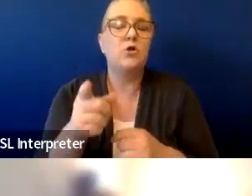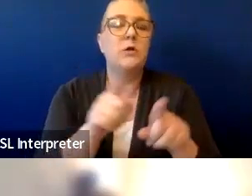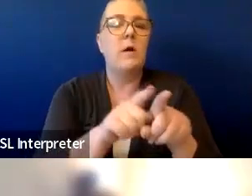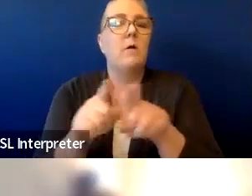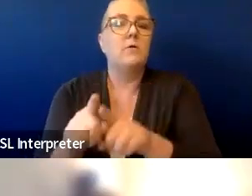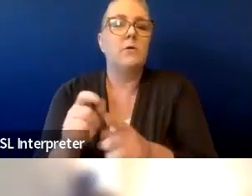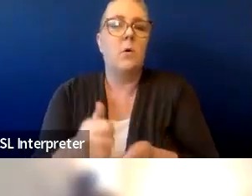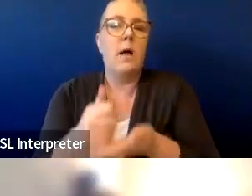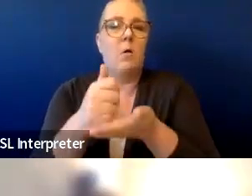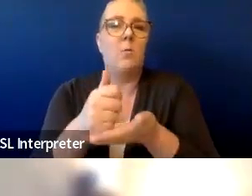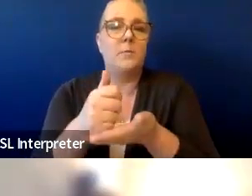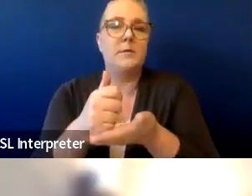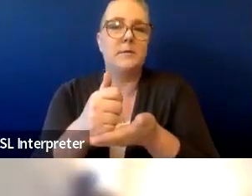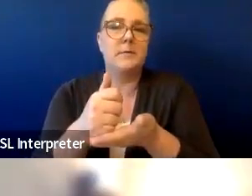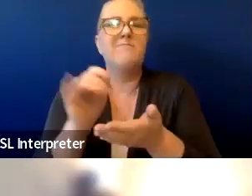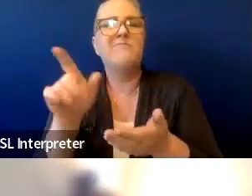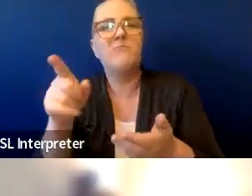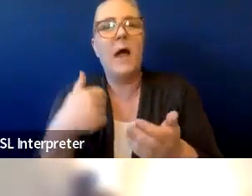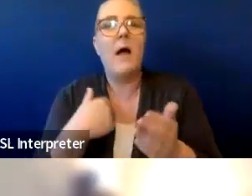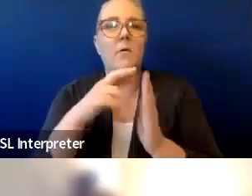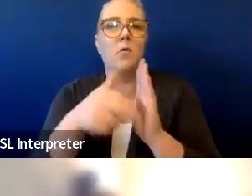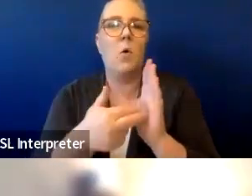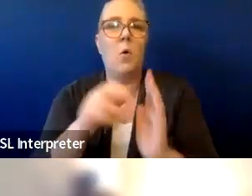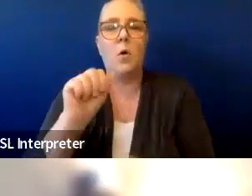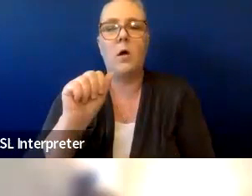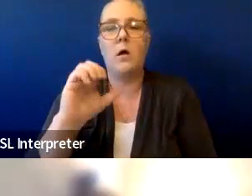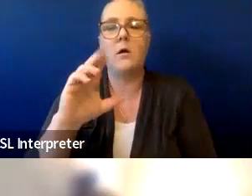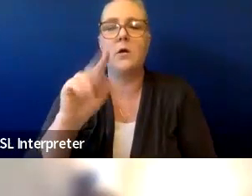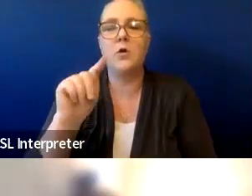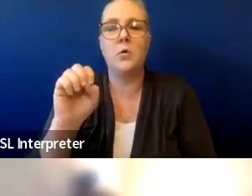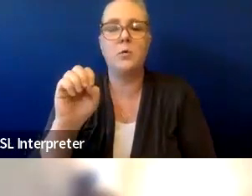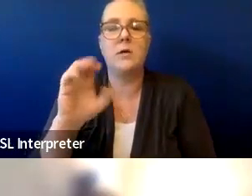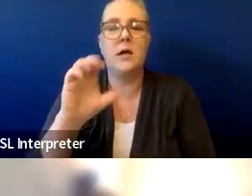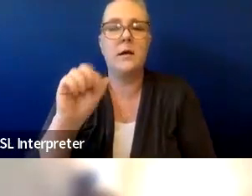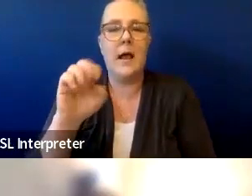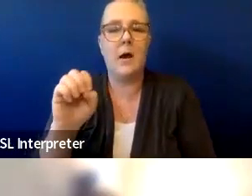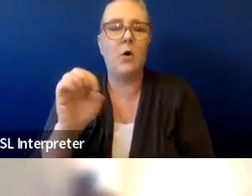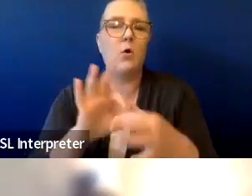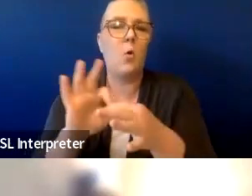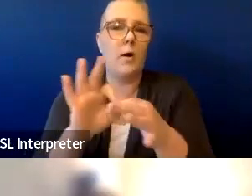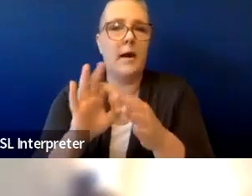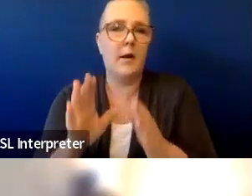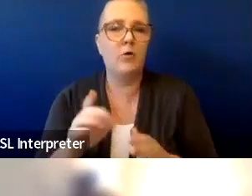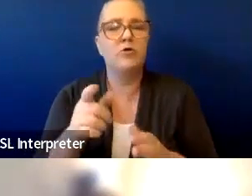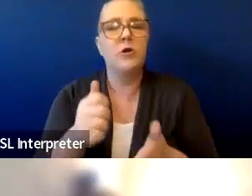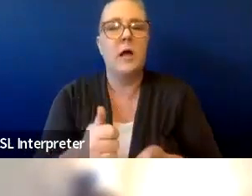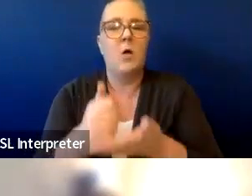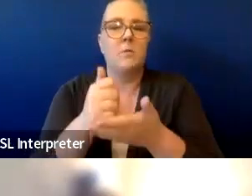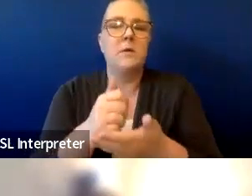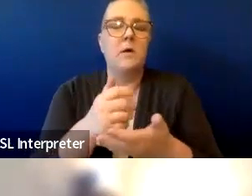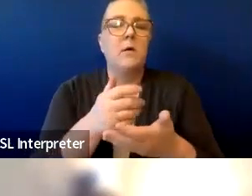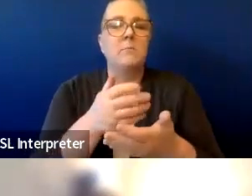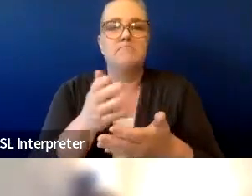helps, she has the role of acute care coordinator. So Heather helps our case management staff liaison with